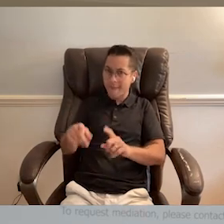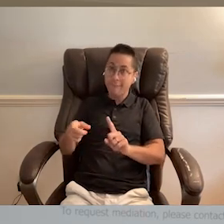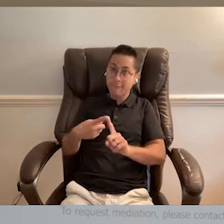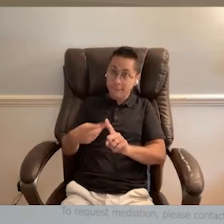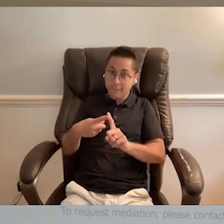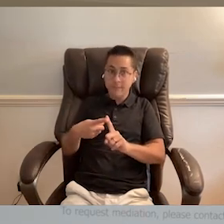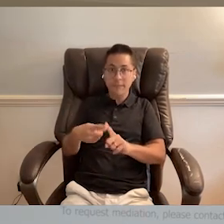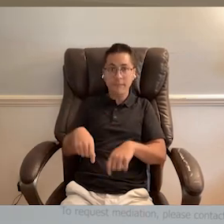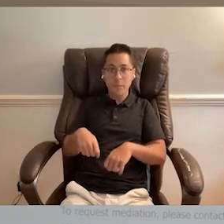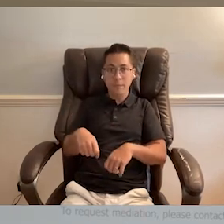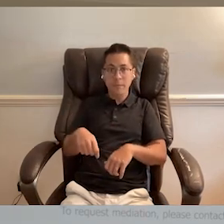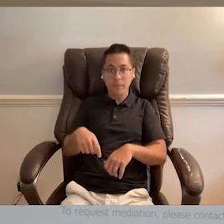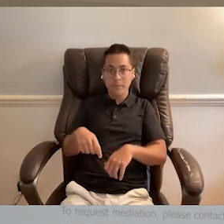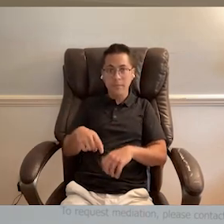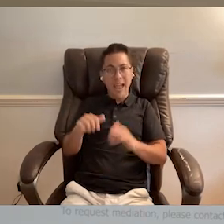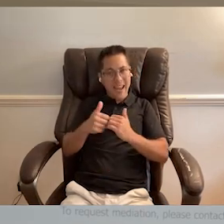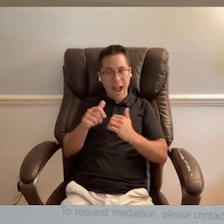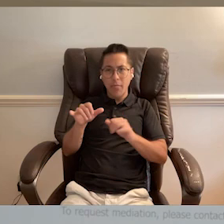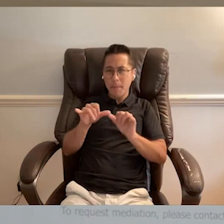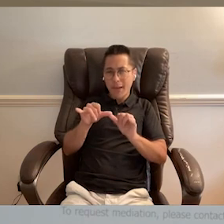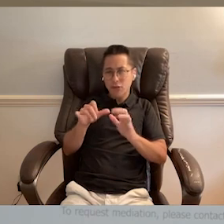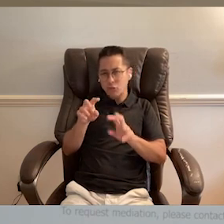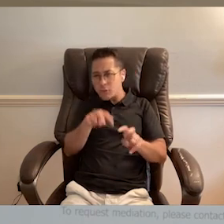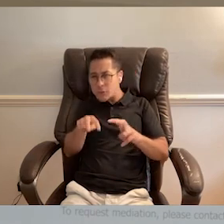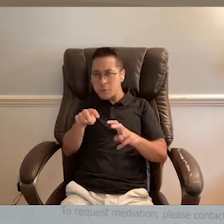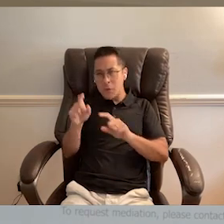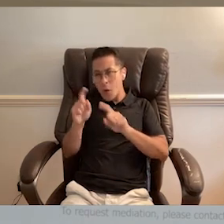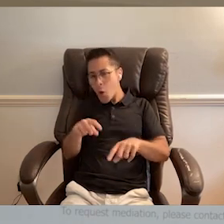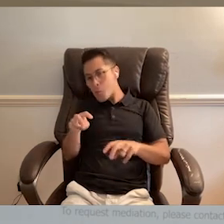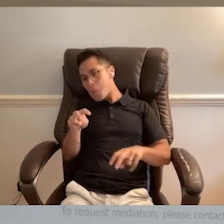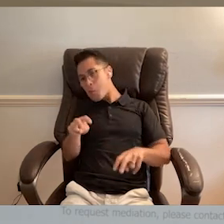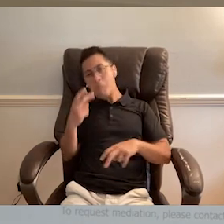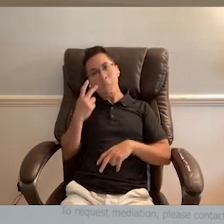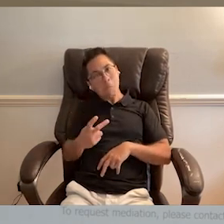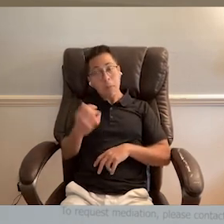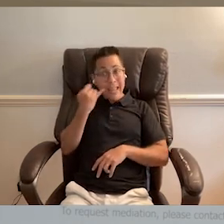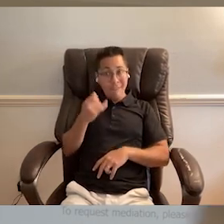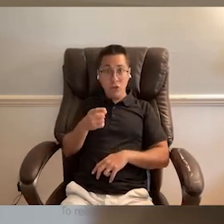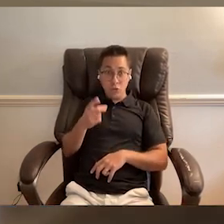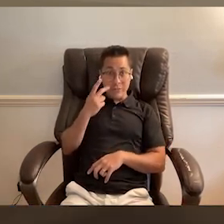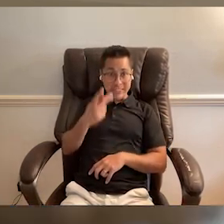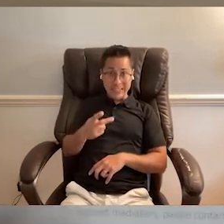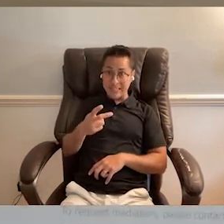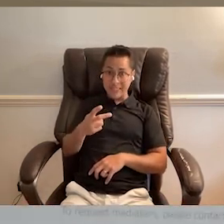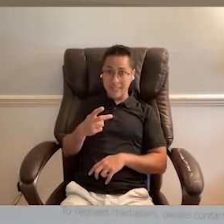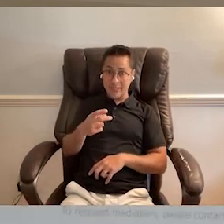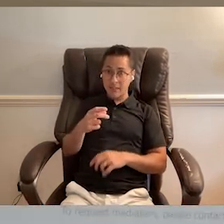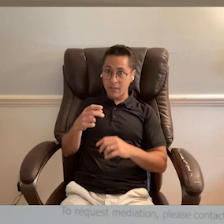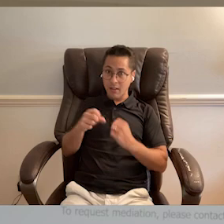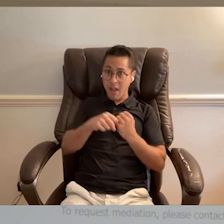they measure things. They go in and do observations. But if you see it taking an inordinate amount of time and it's